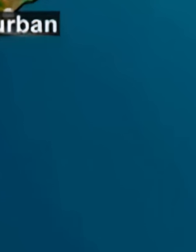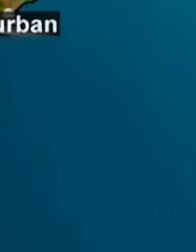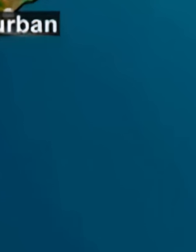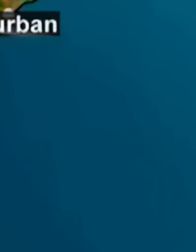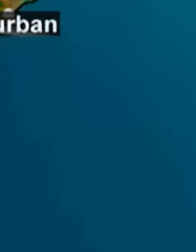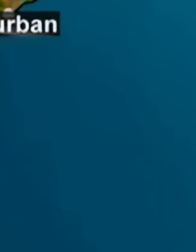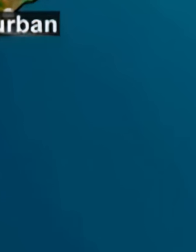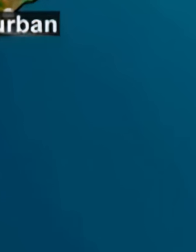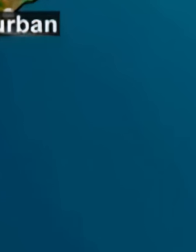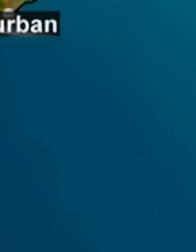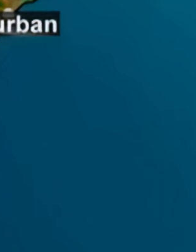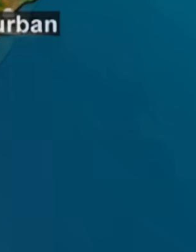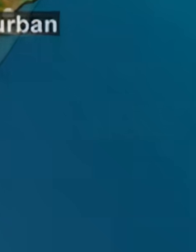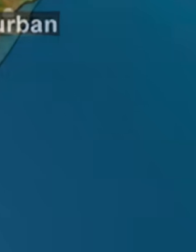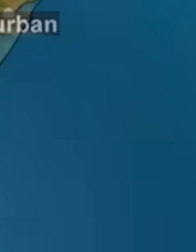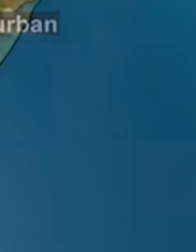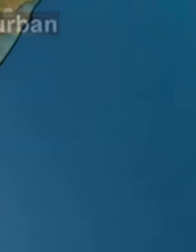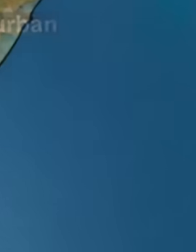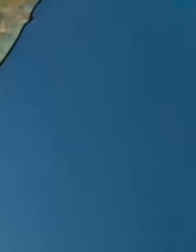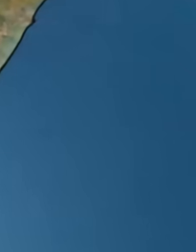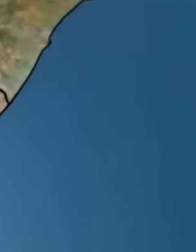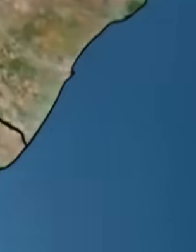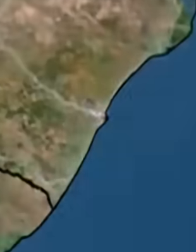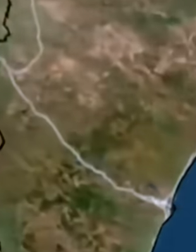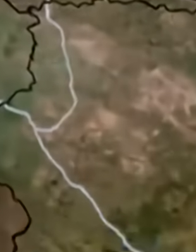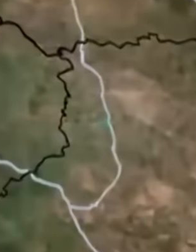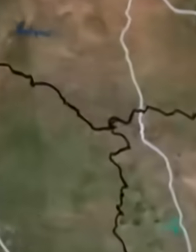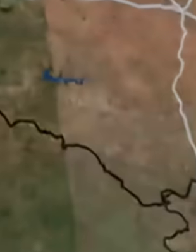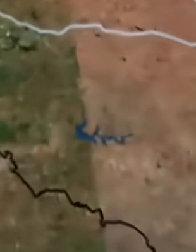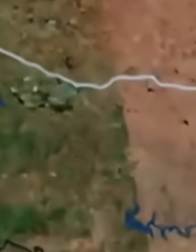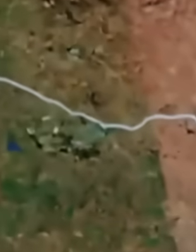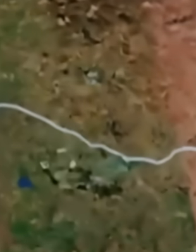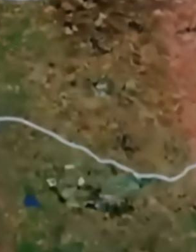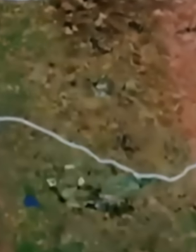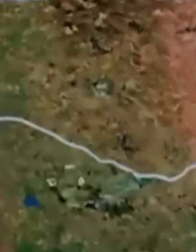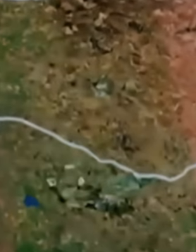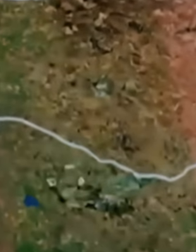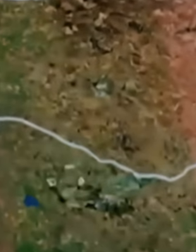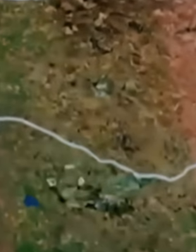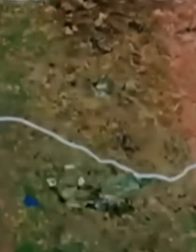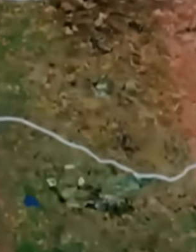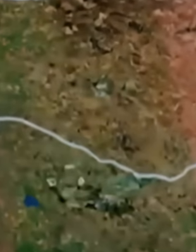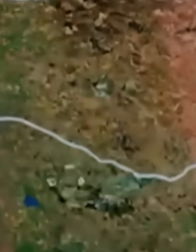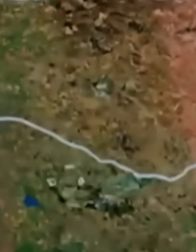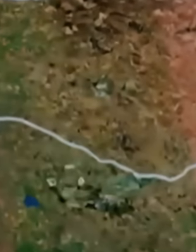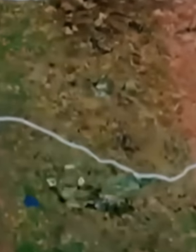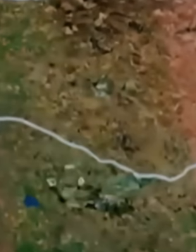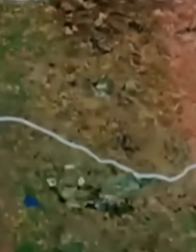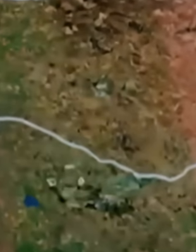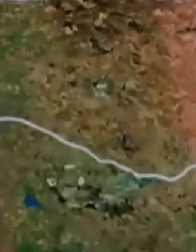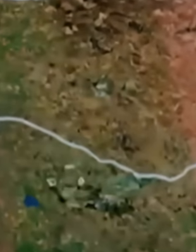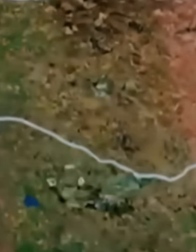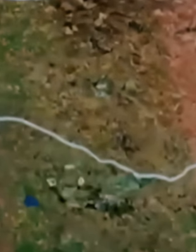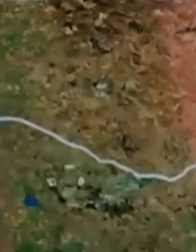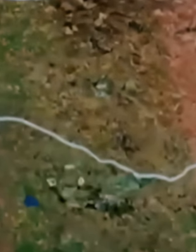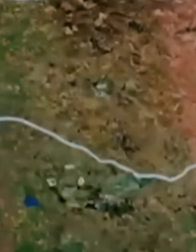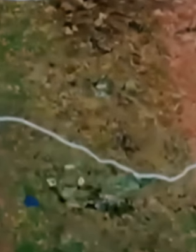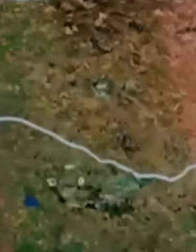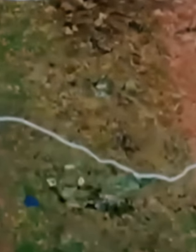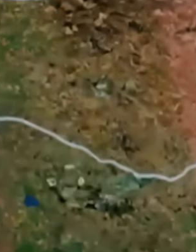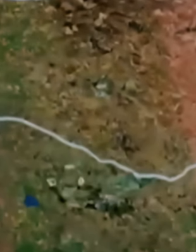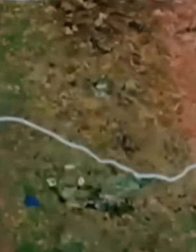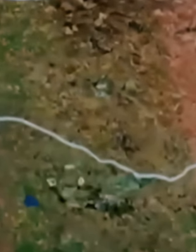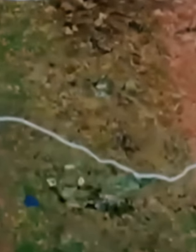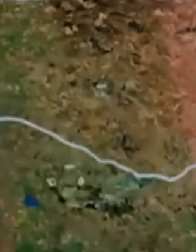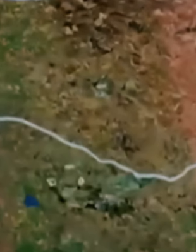ma Freestata ka hare ho thekong o tla hlofoka moya o tsa kilemo shosalo oma o ka bakang tla e she a di re gateng teng mahloki di ala haji sa